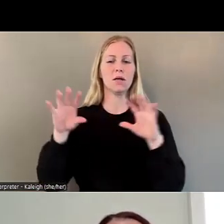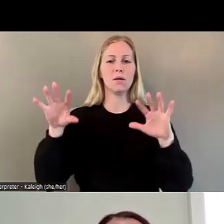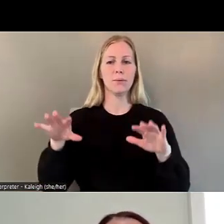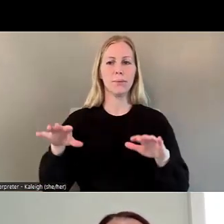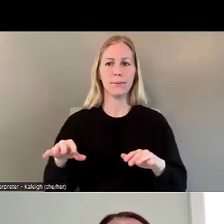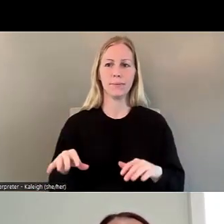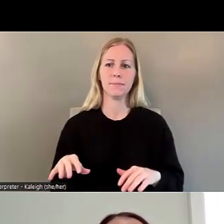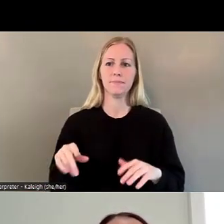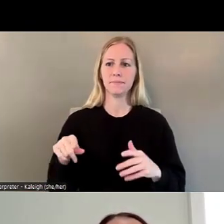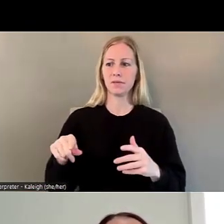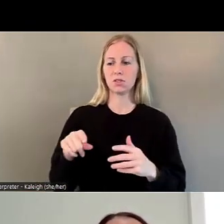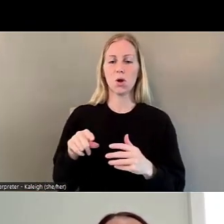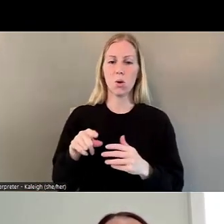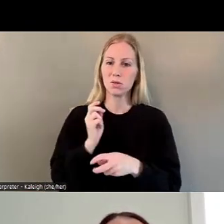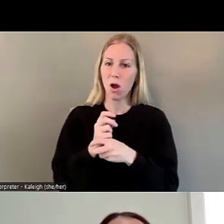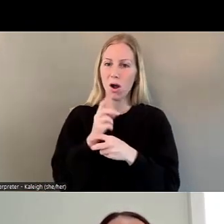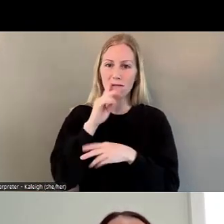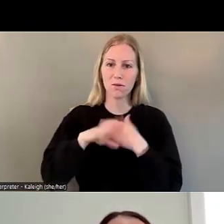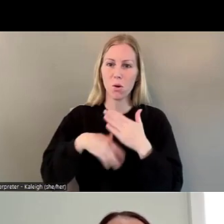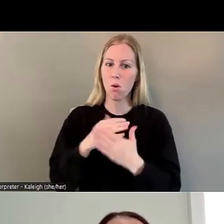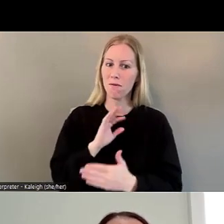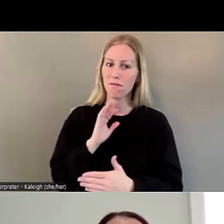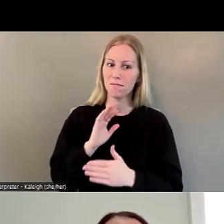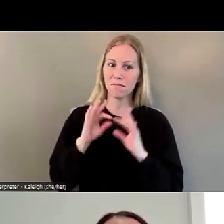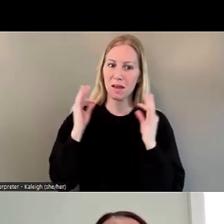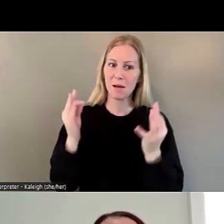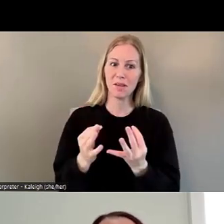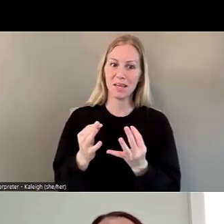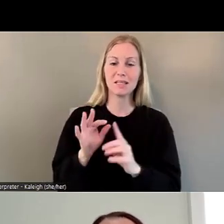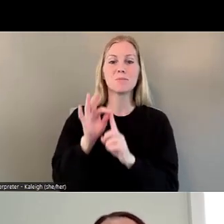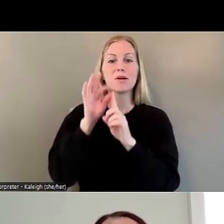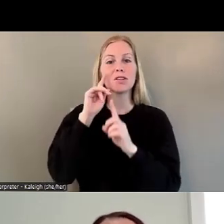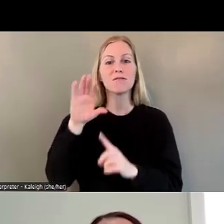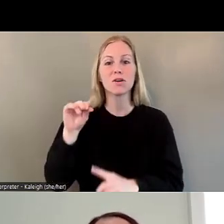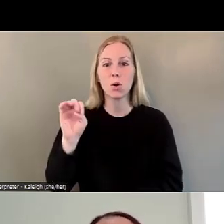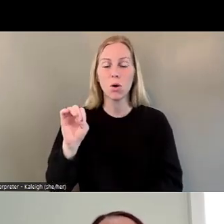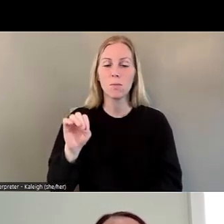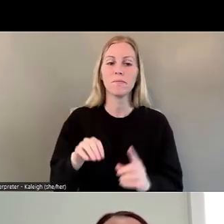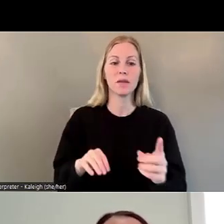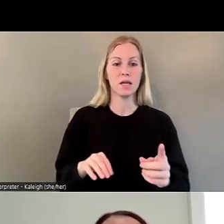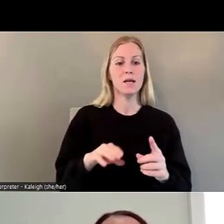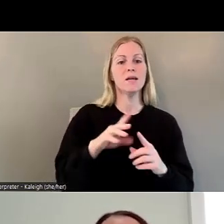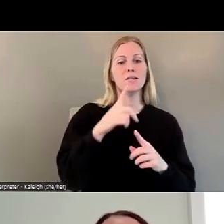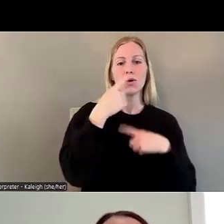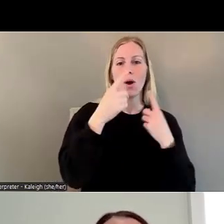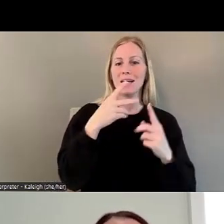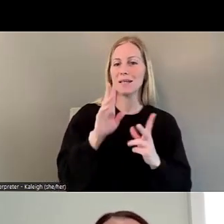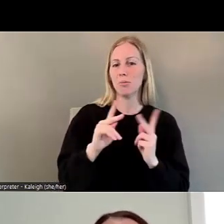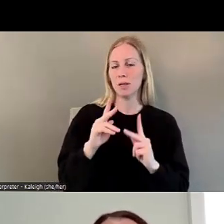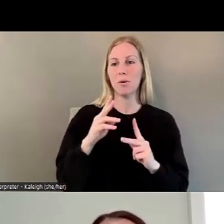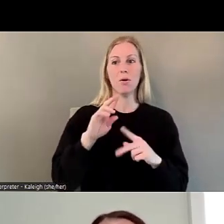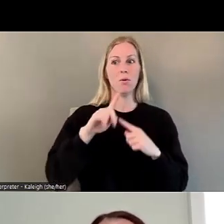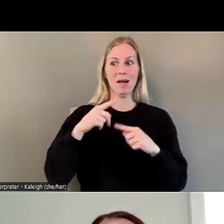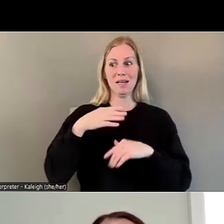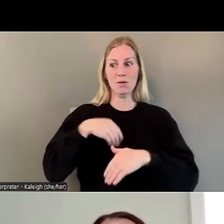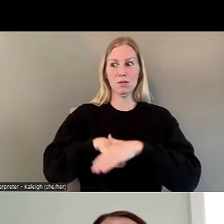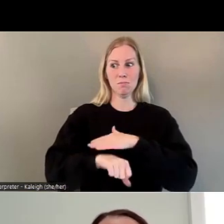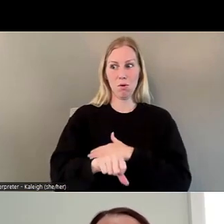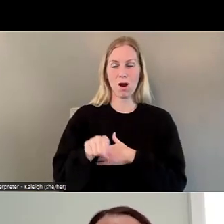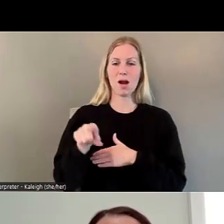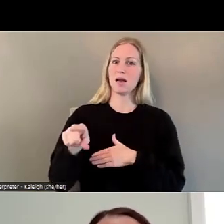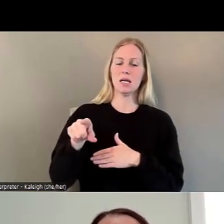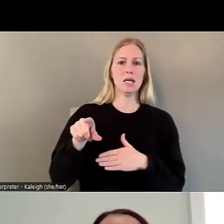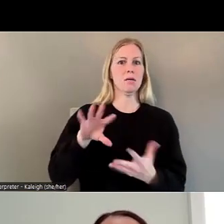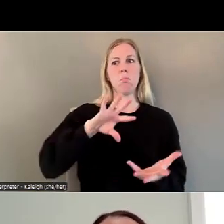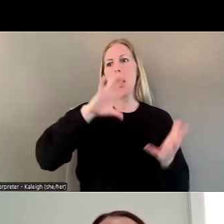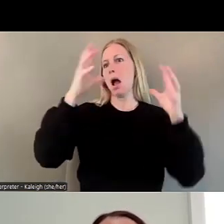Cole. I often tell people that when our son Cole was born, that he flipped our world upside down in the best possible way. He